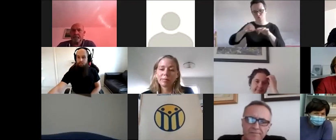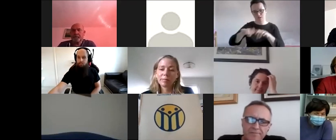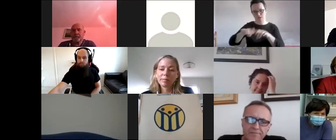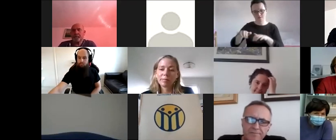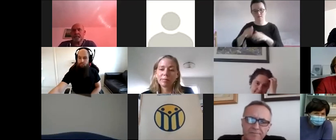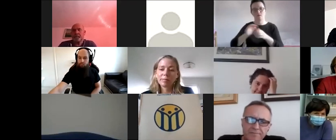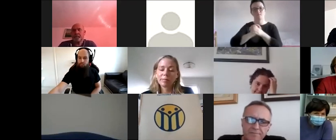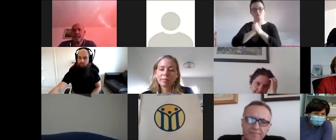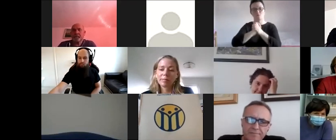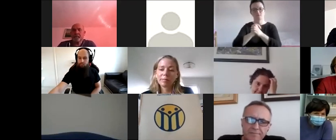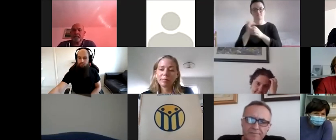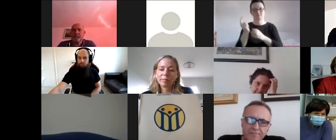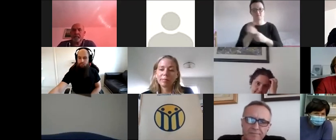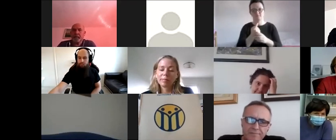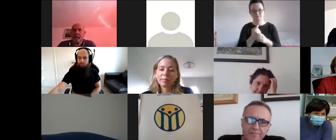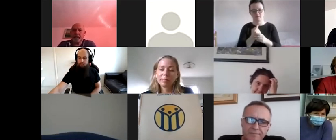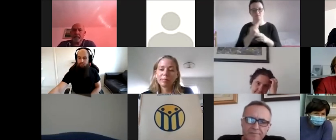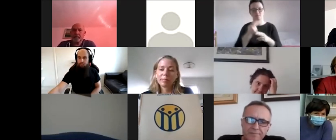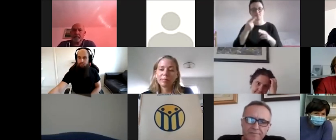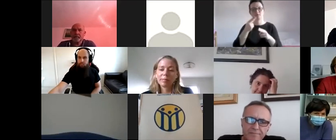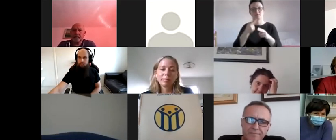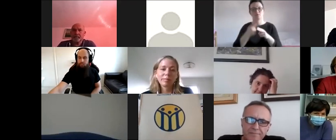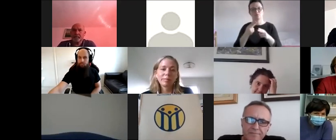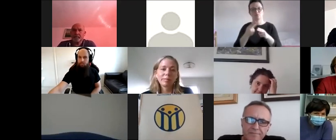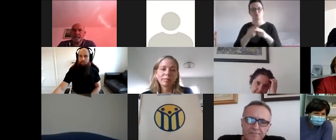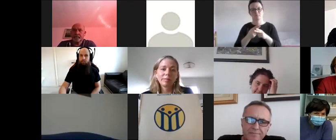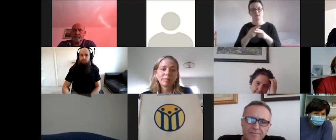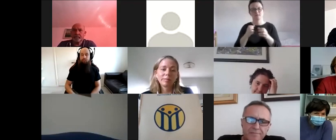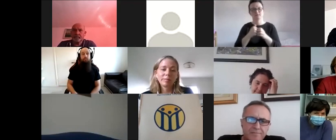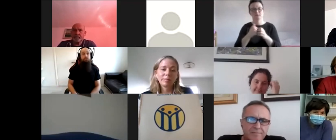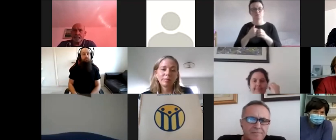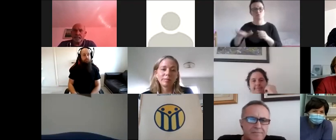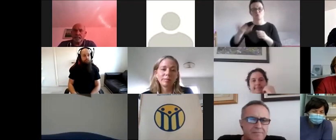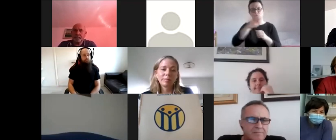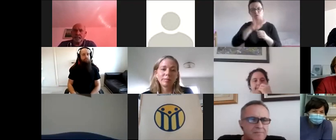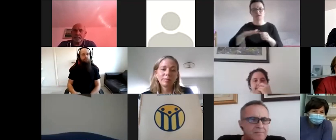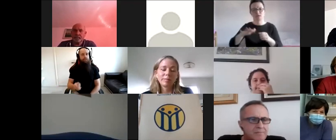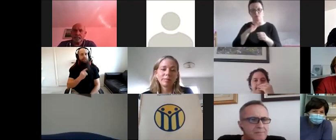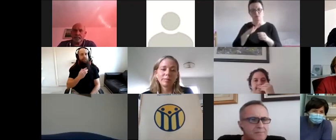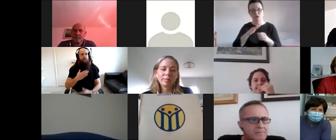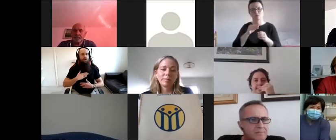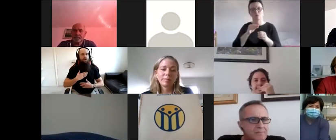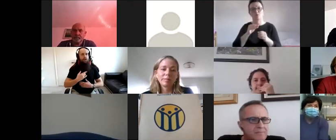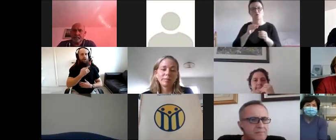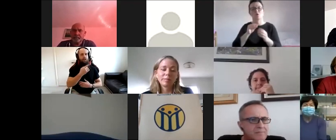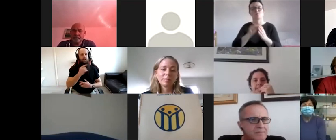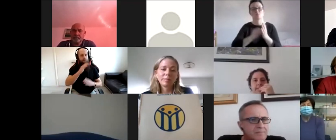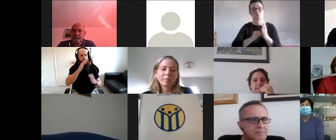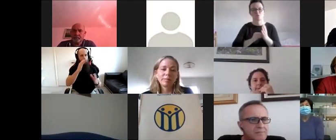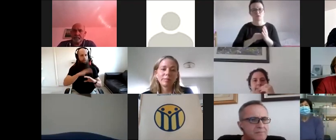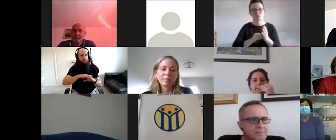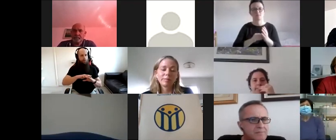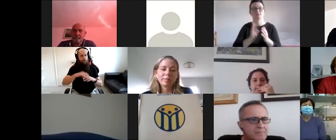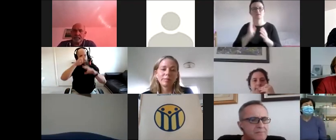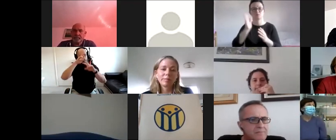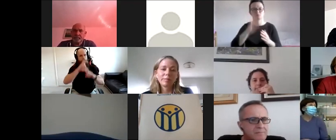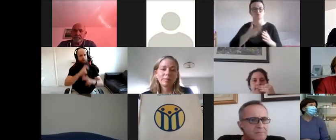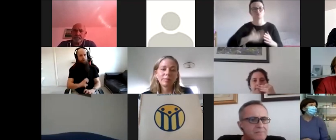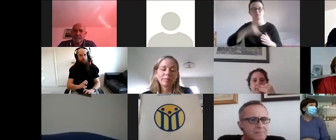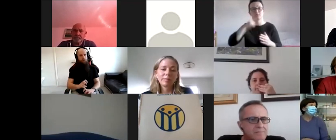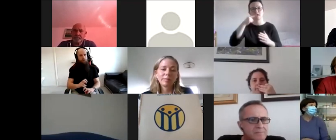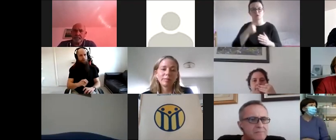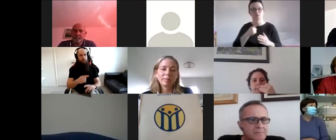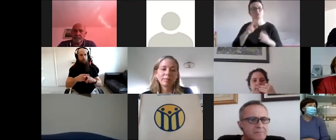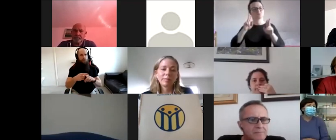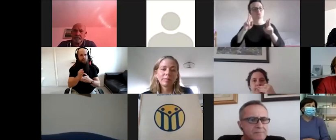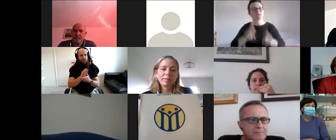Joint Regional Program Dialogue for the Future that we are happy that you have focused and explored elements of our program